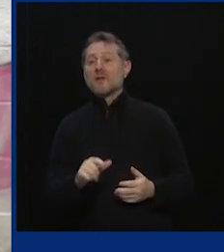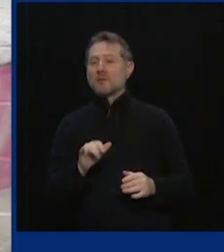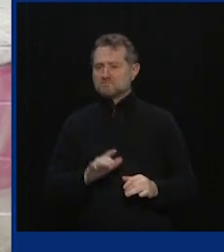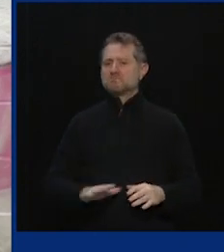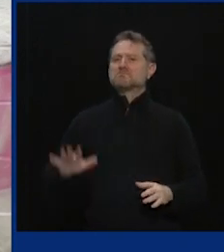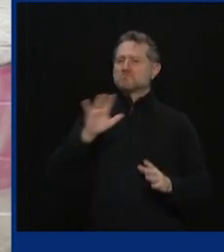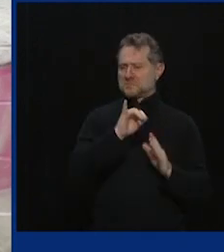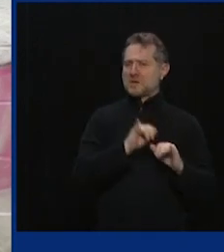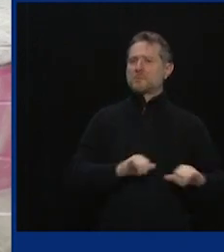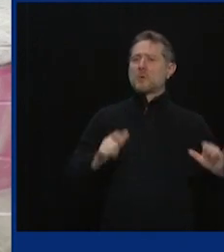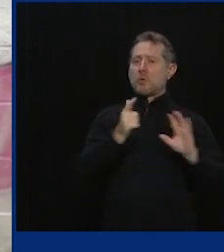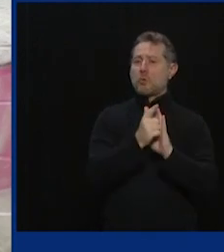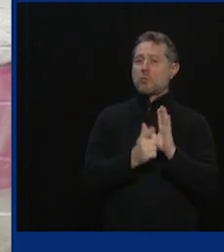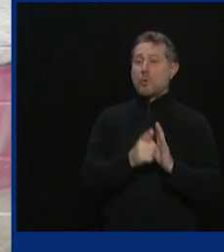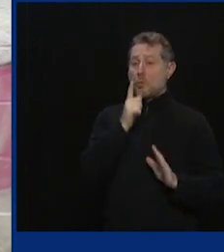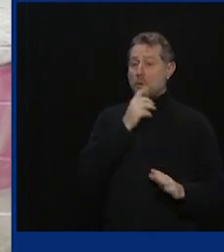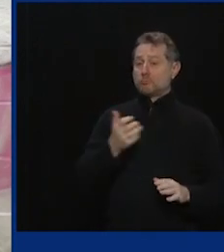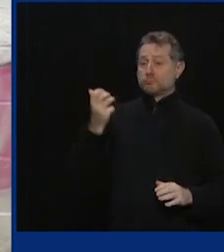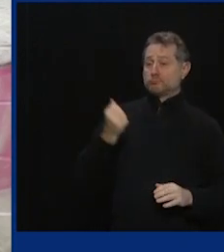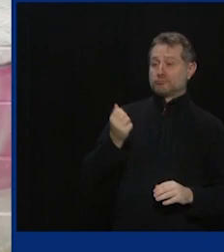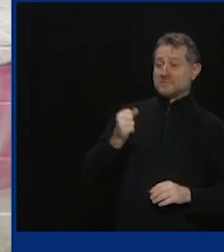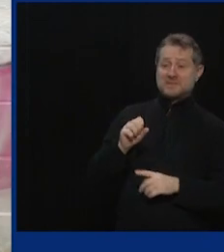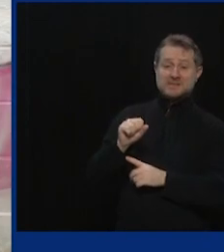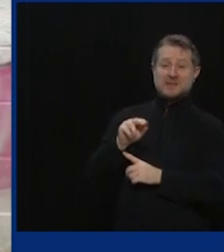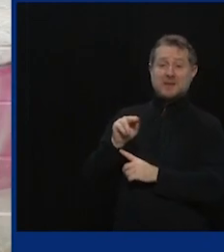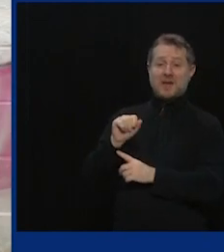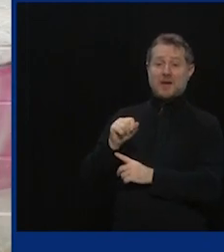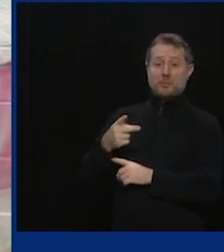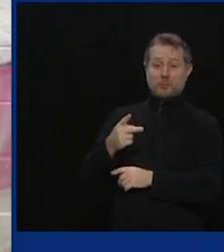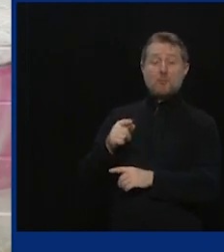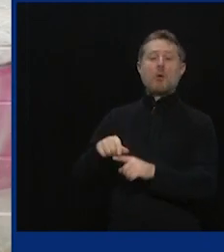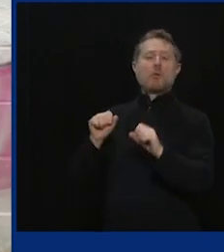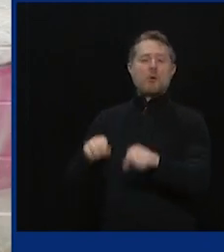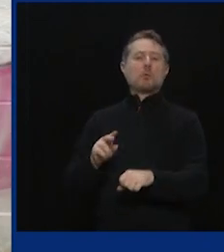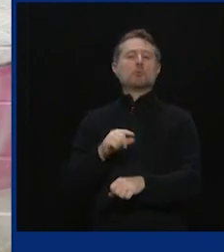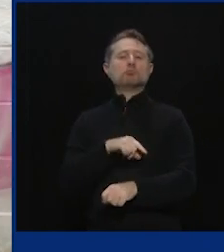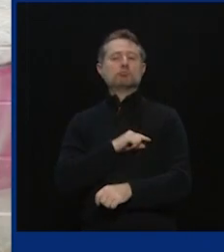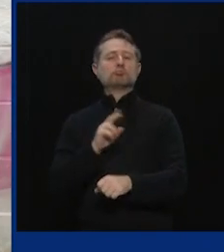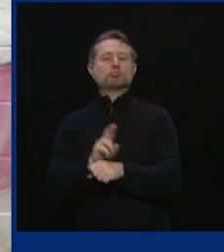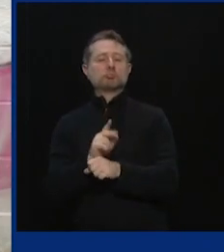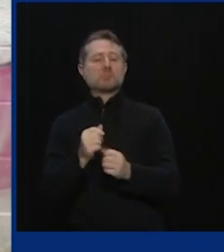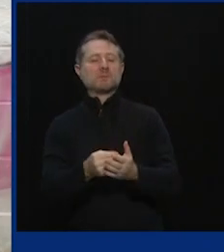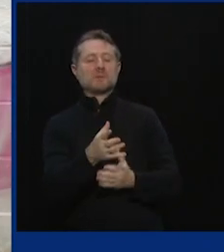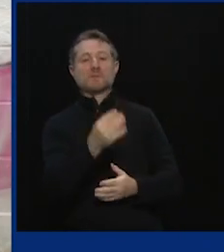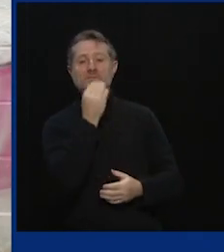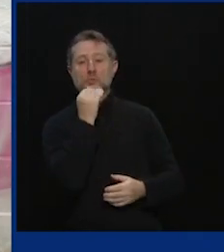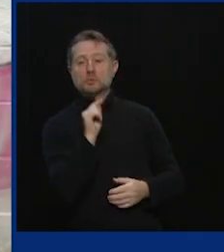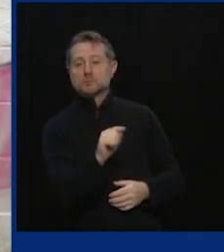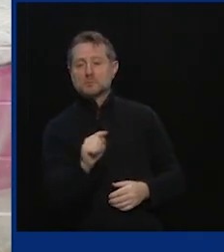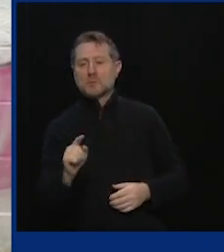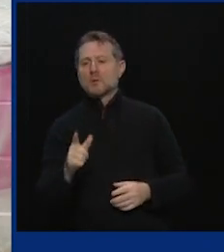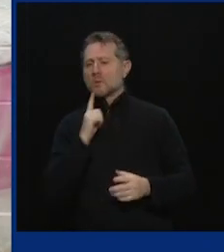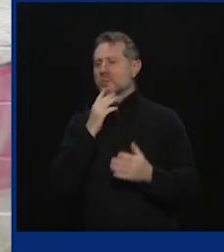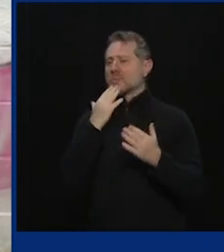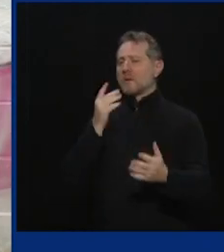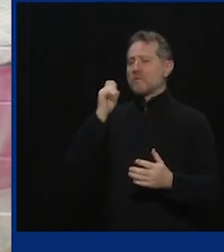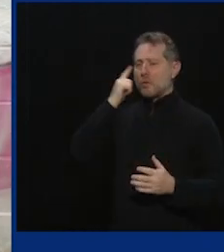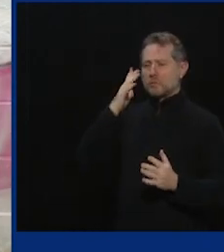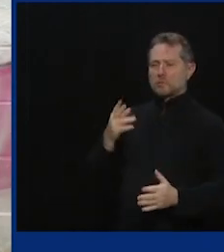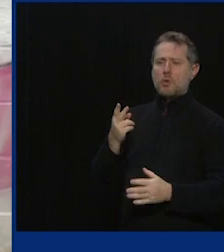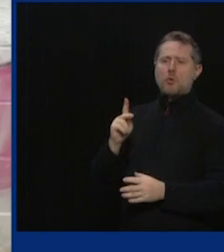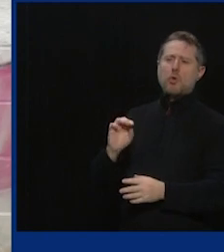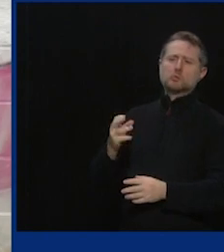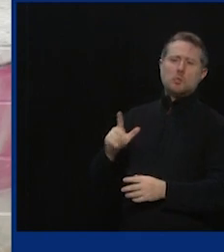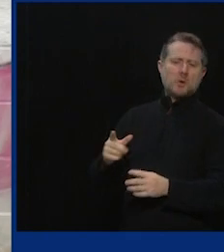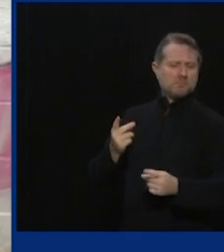SNAP beneficiaries. Governor Hochul, thank you again for your swift and compassionate response to our request to